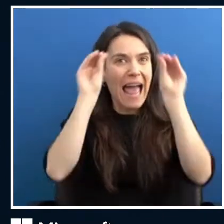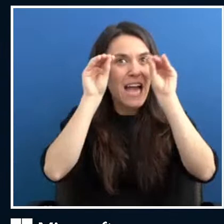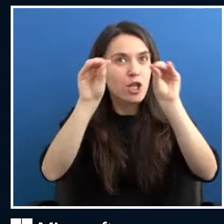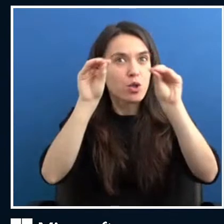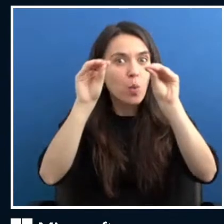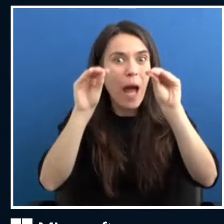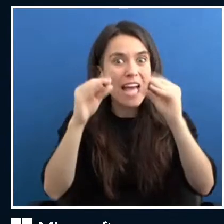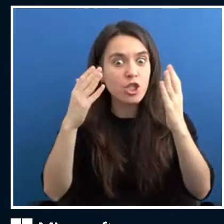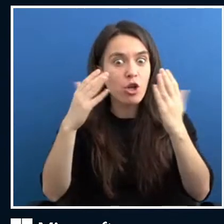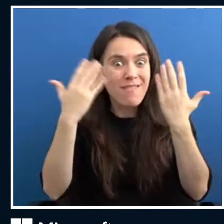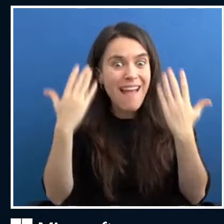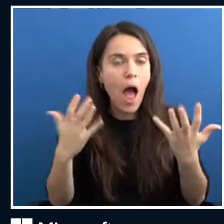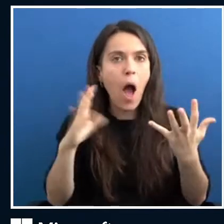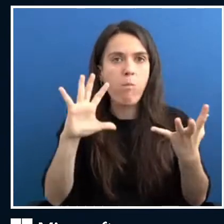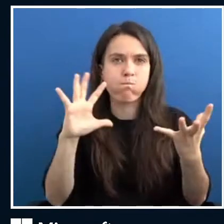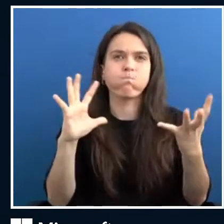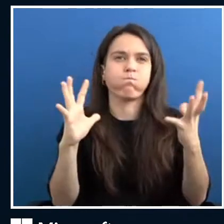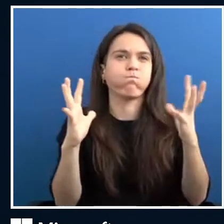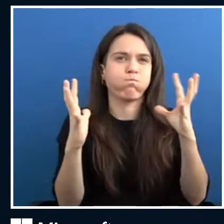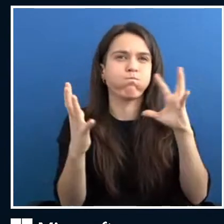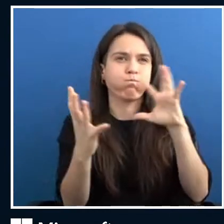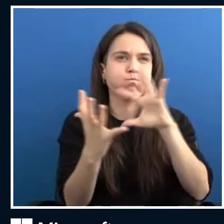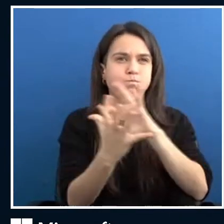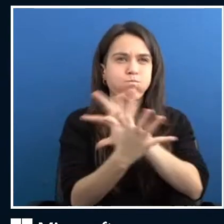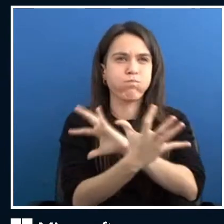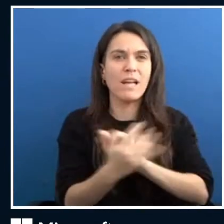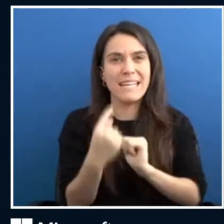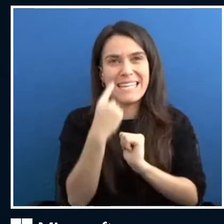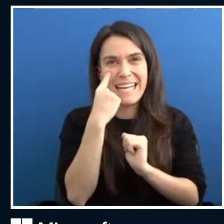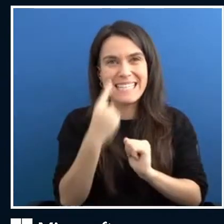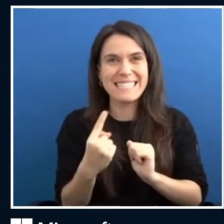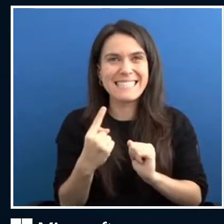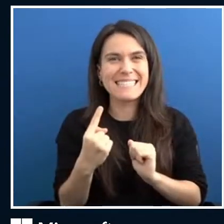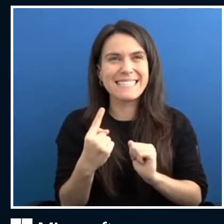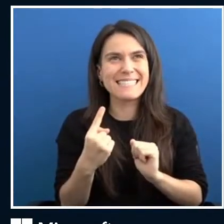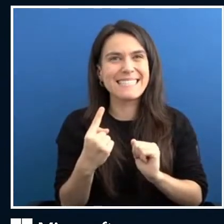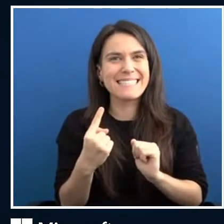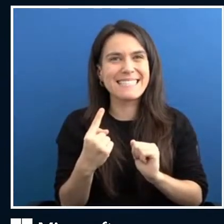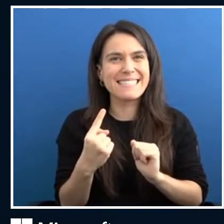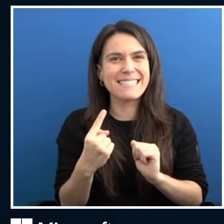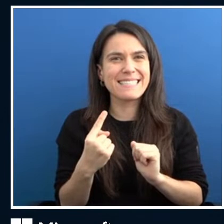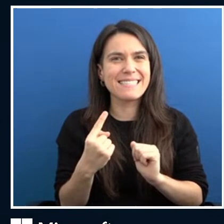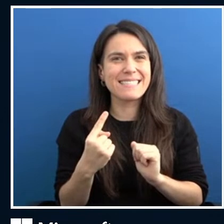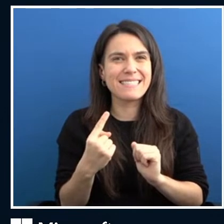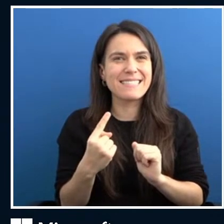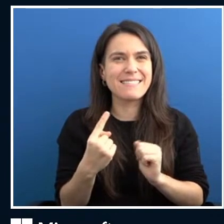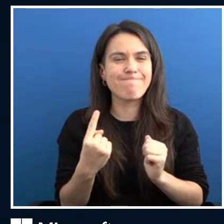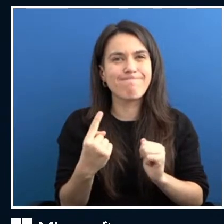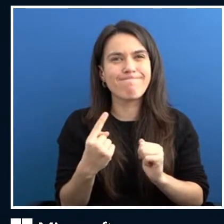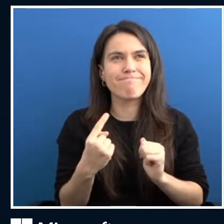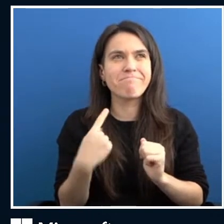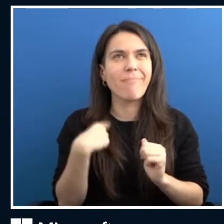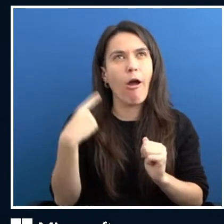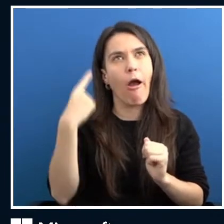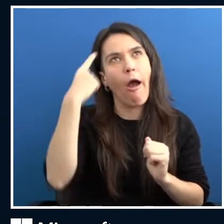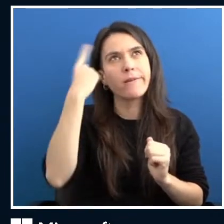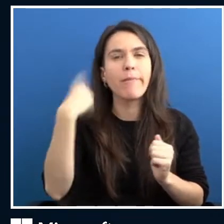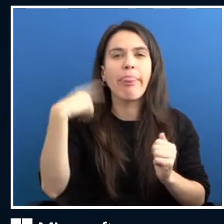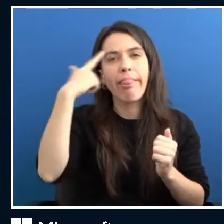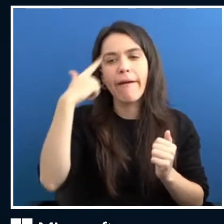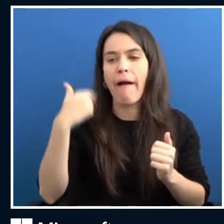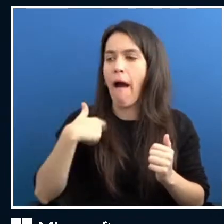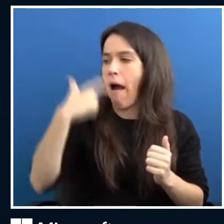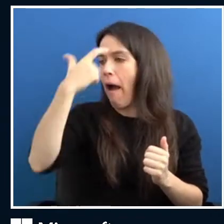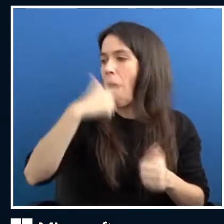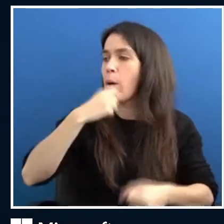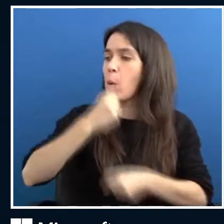in particular, the concept of maybe everyone is a tenured faculty member and they have a job for life and they're focused